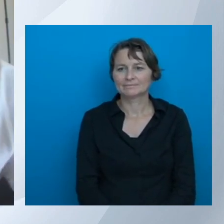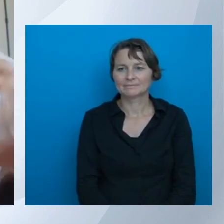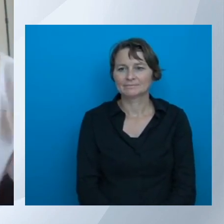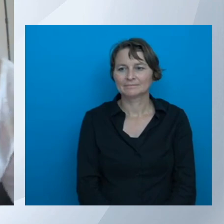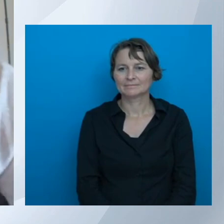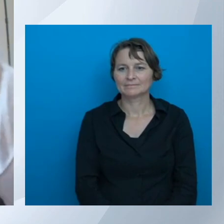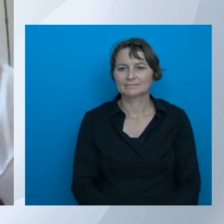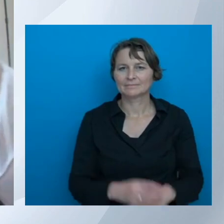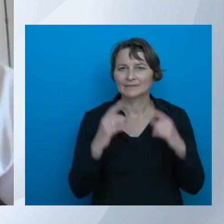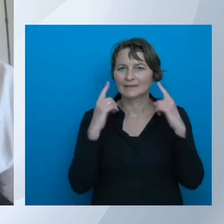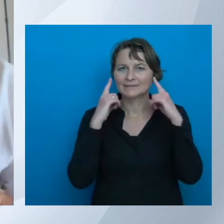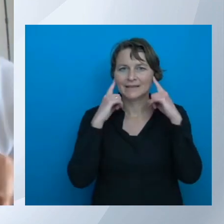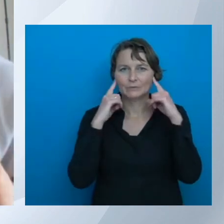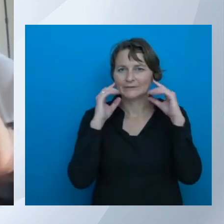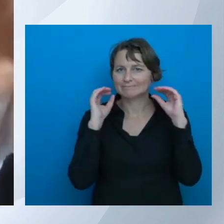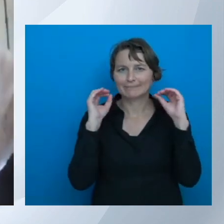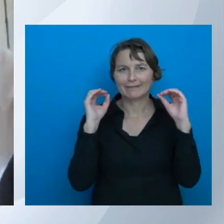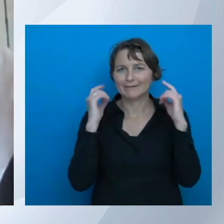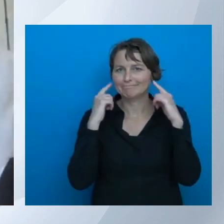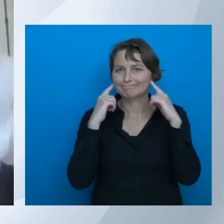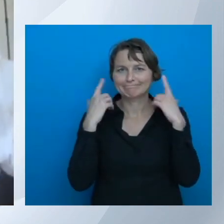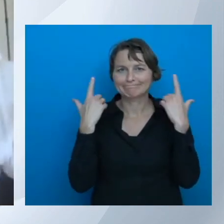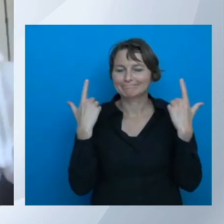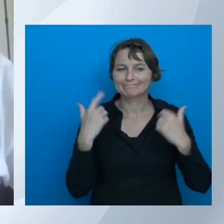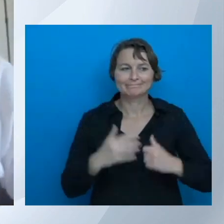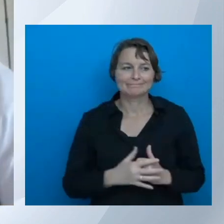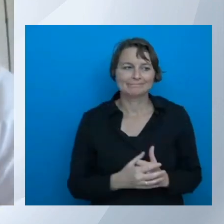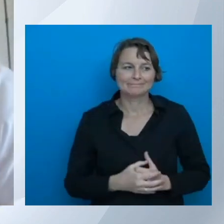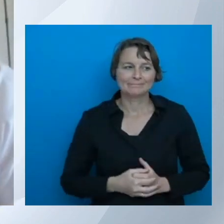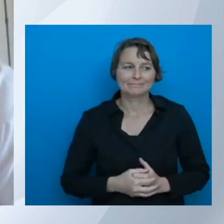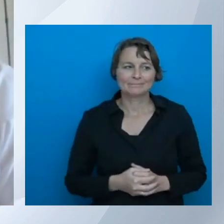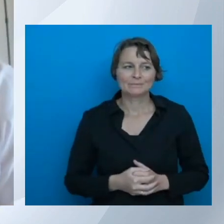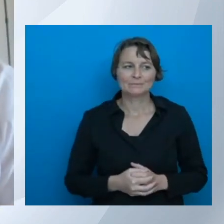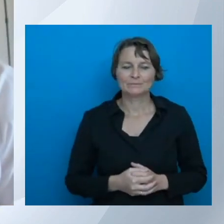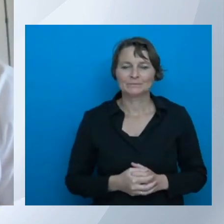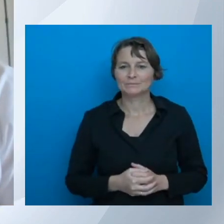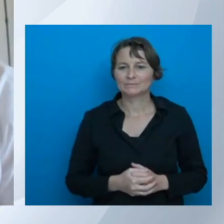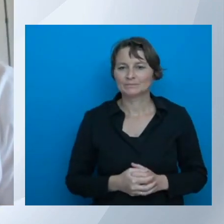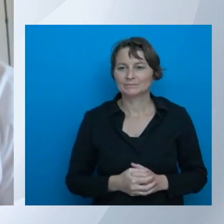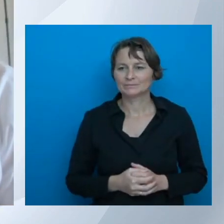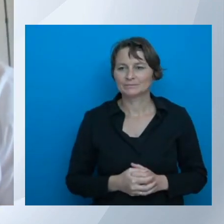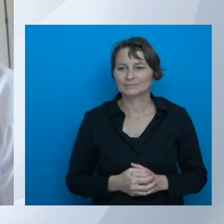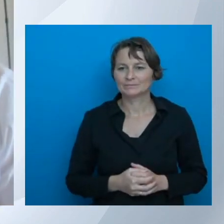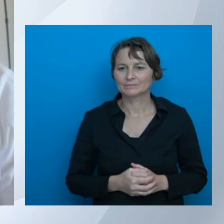running Kubernetes, you're running those everywhere.